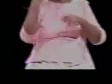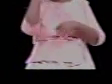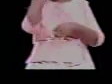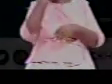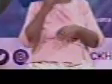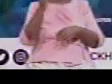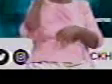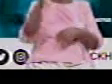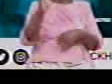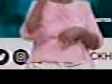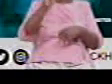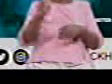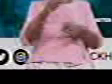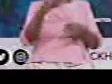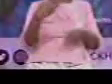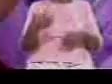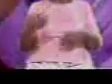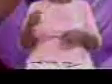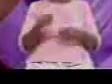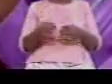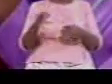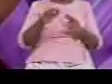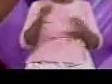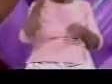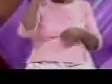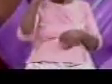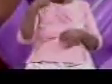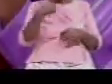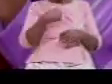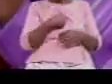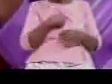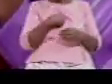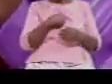glorious. He's still doing glorious things for me.